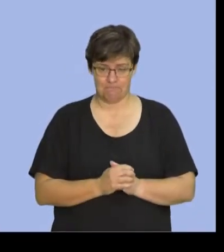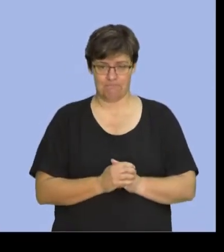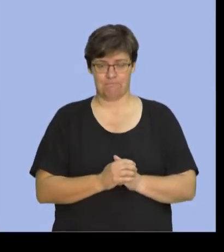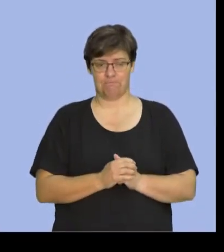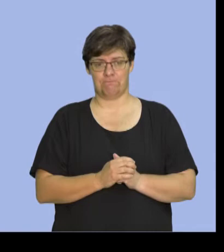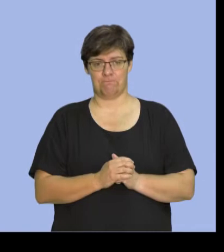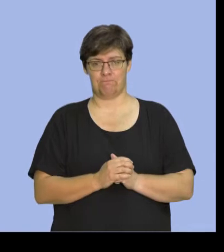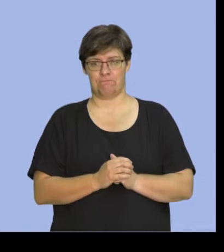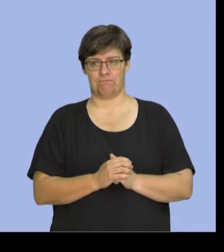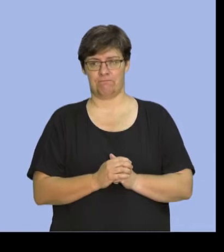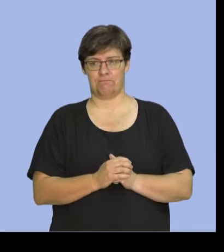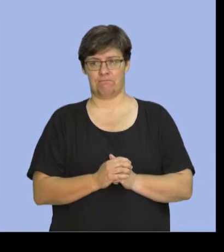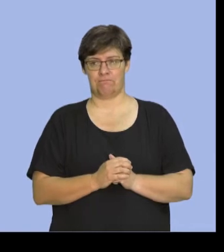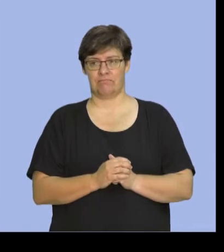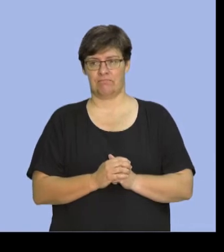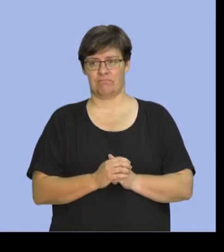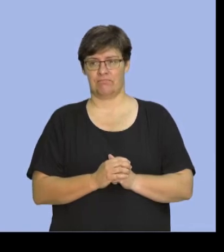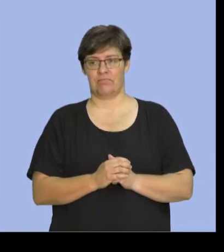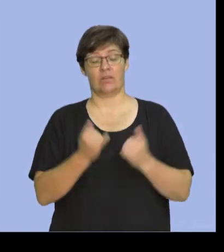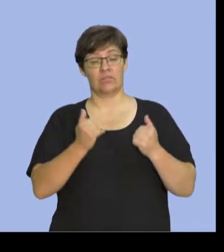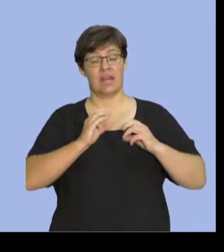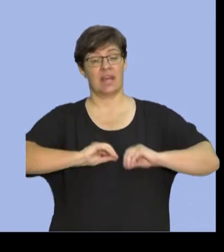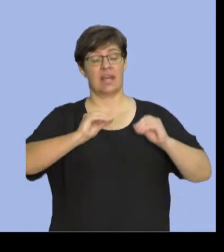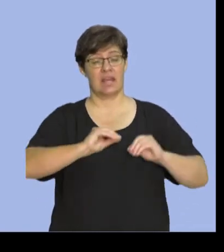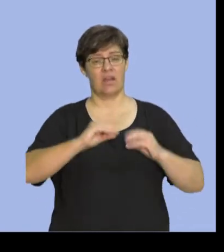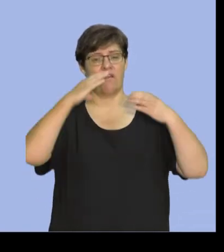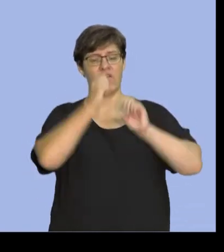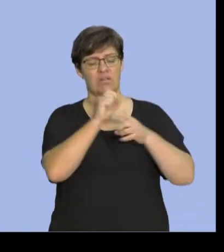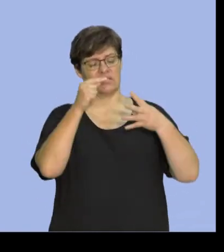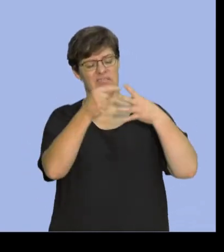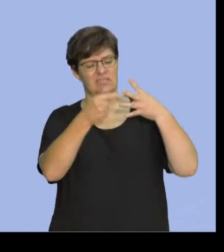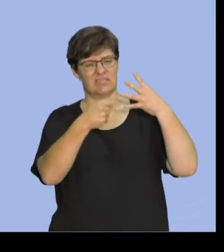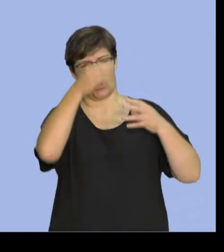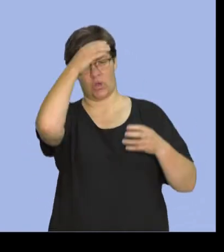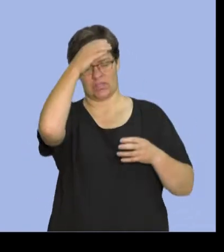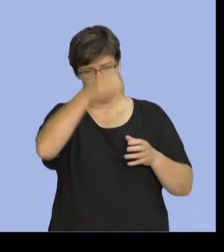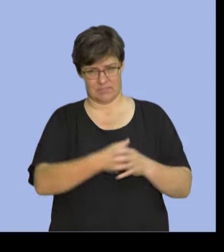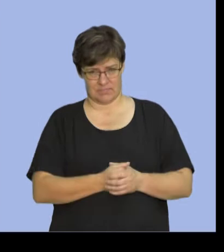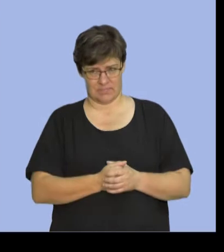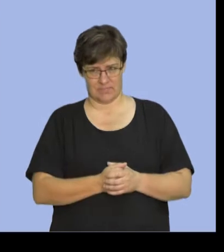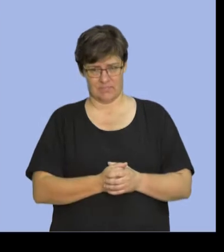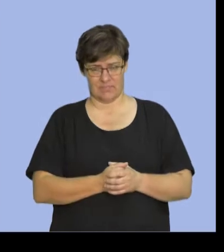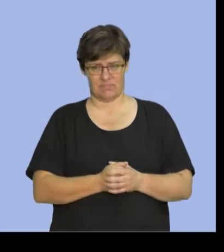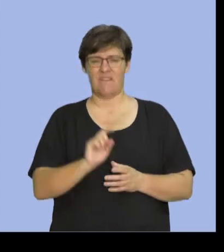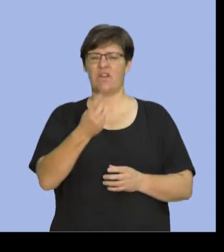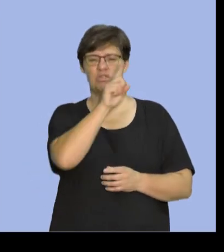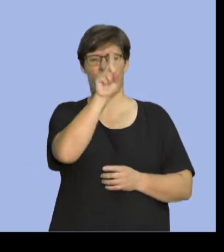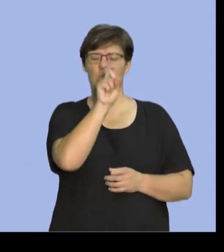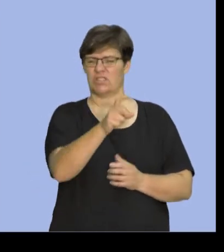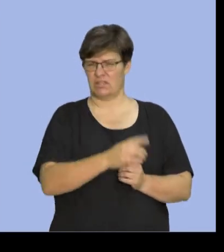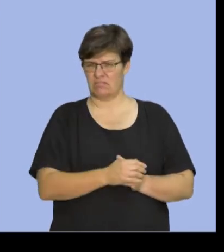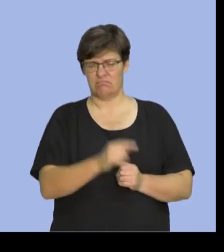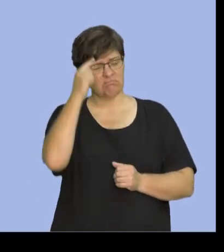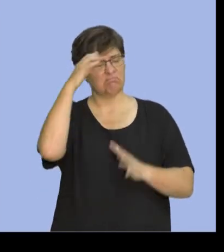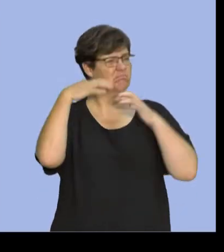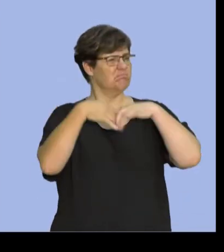So, in our lesson today, we're going to focus on various concepts. Let's try and unpack a question first. Have you ever